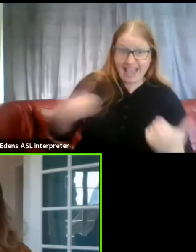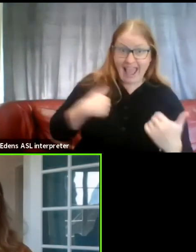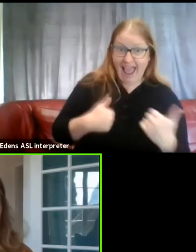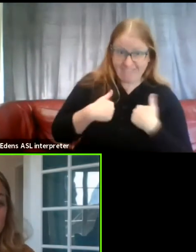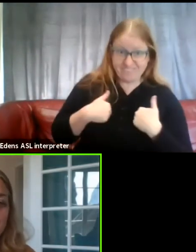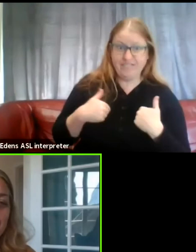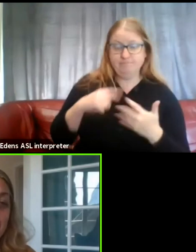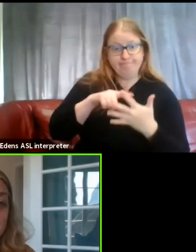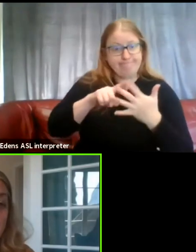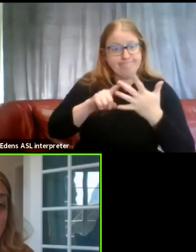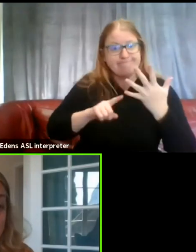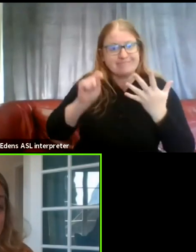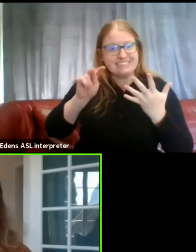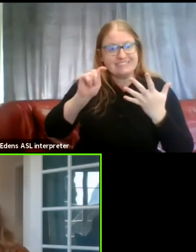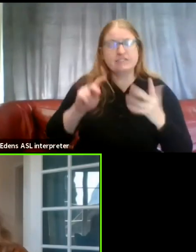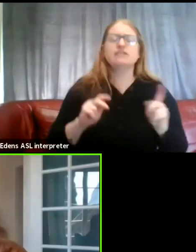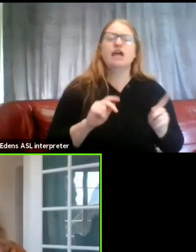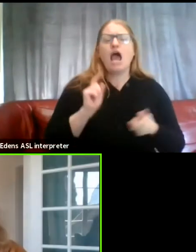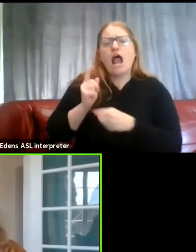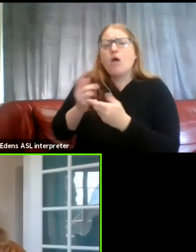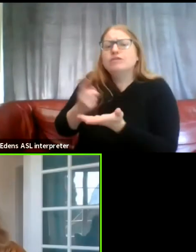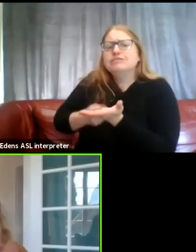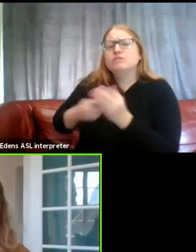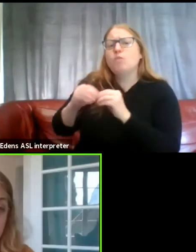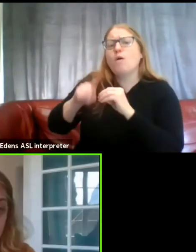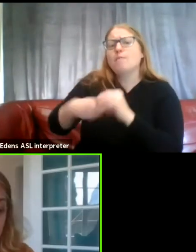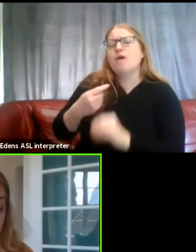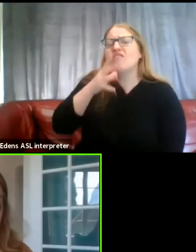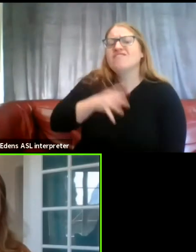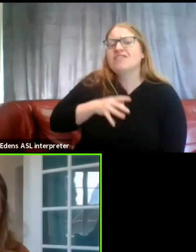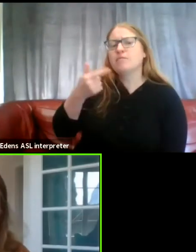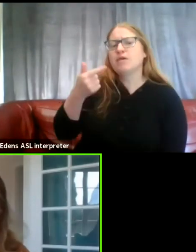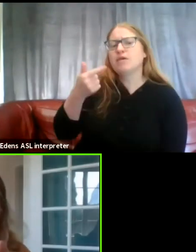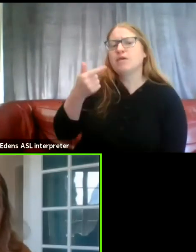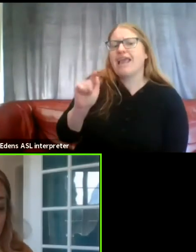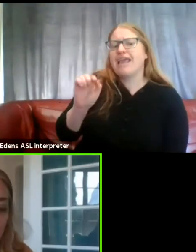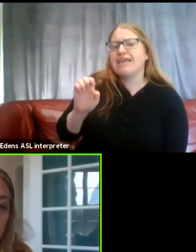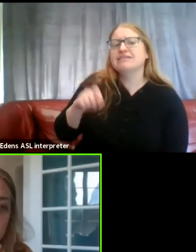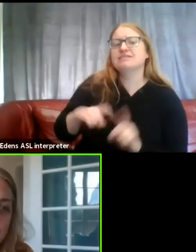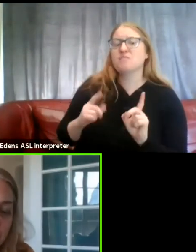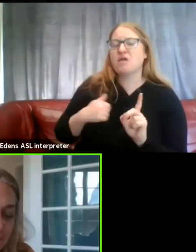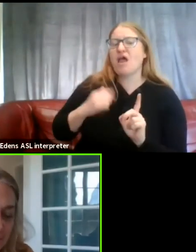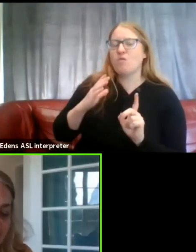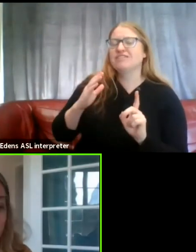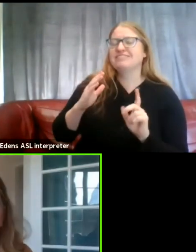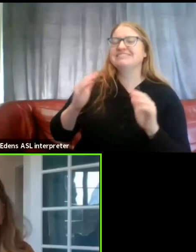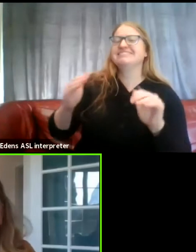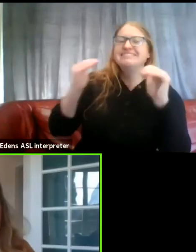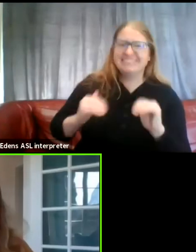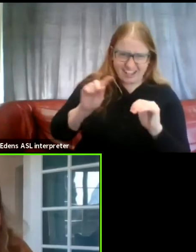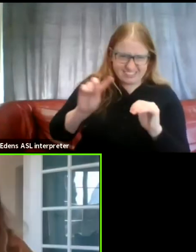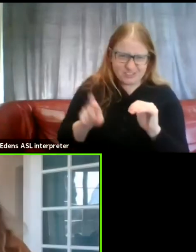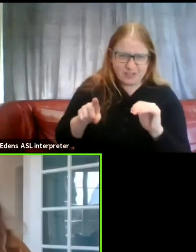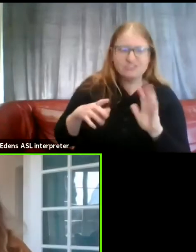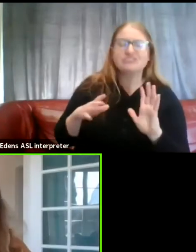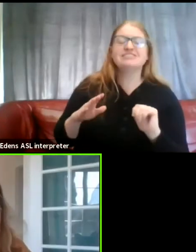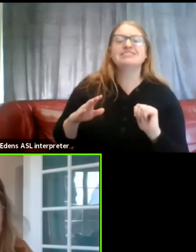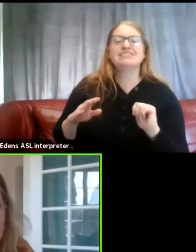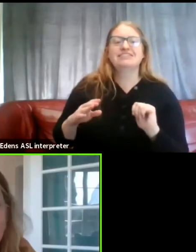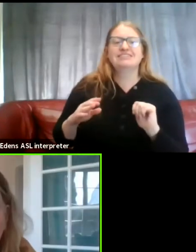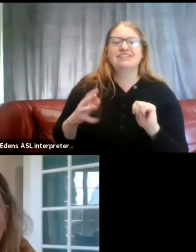wanted to talk to you more about the female gaze and what it means in terms of these shows, but I'm gonna go on to another question. Just wanted to make sure